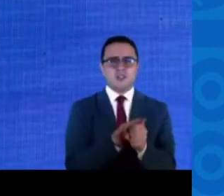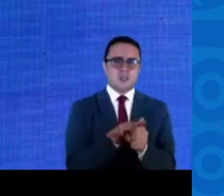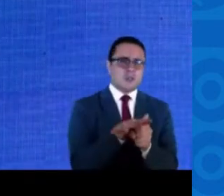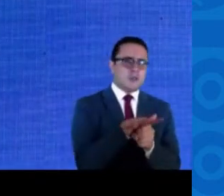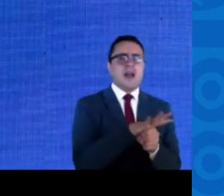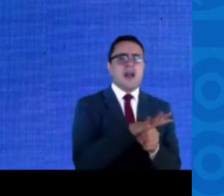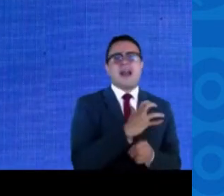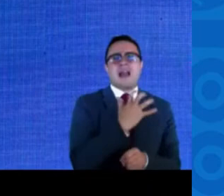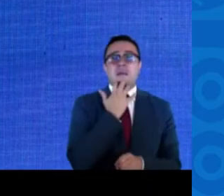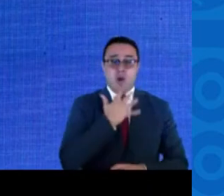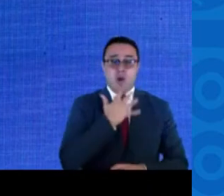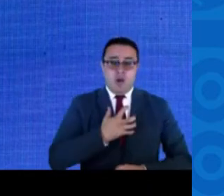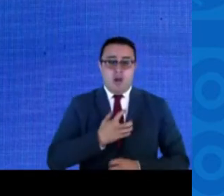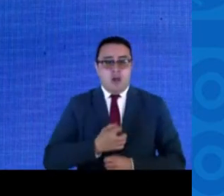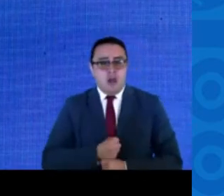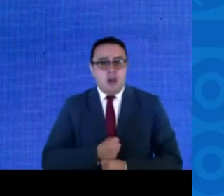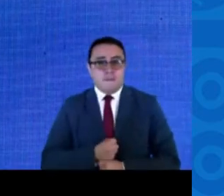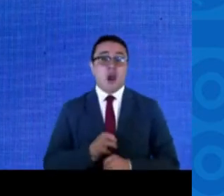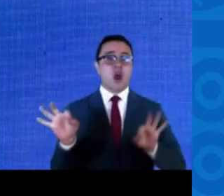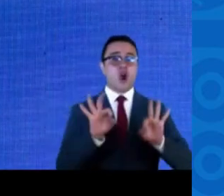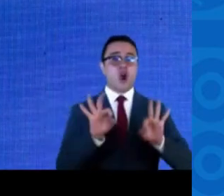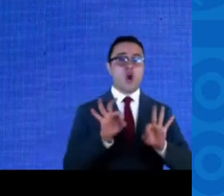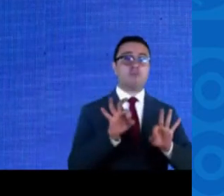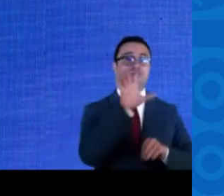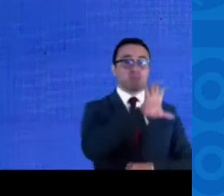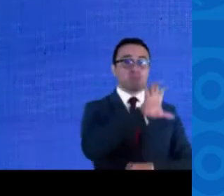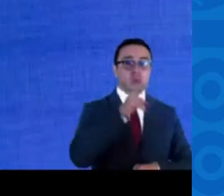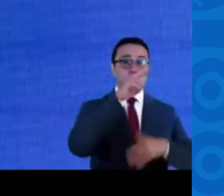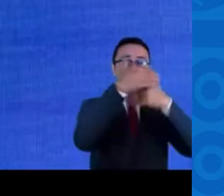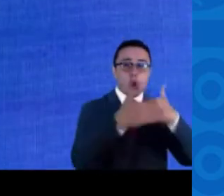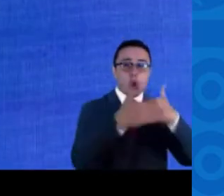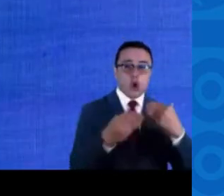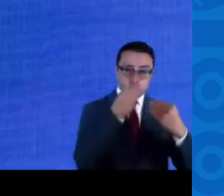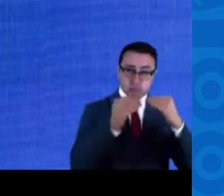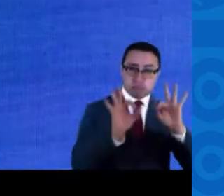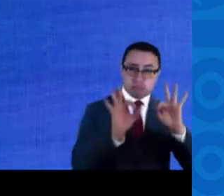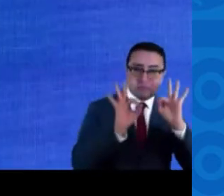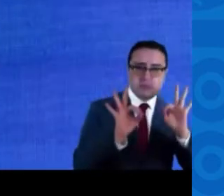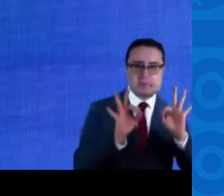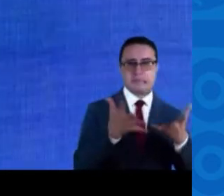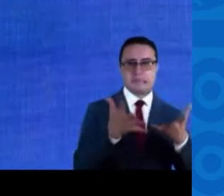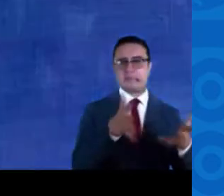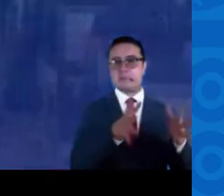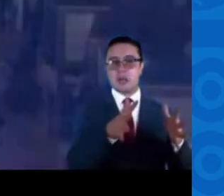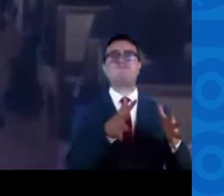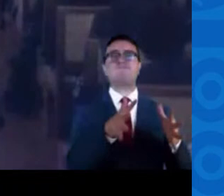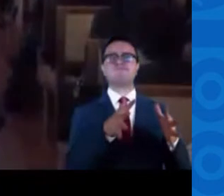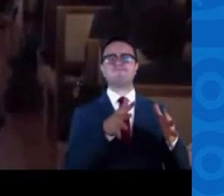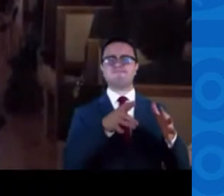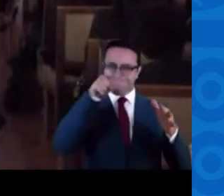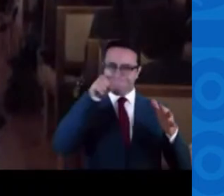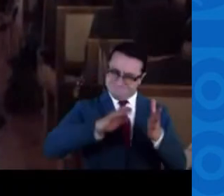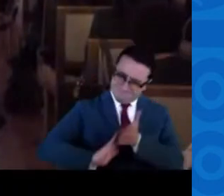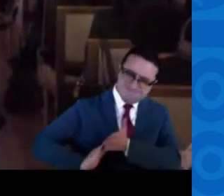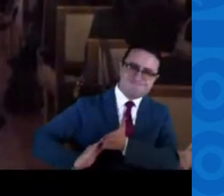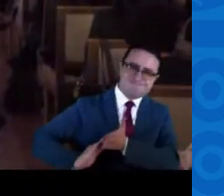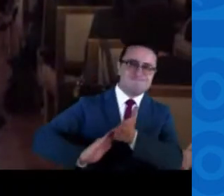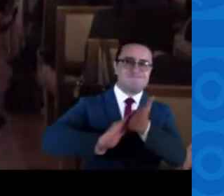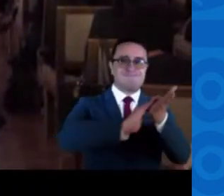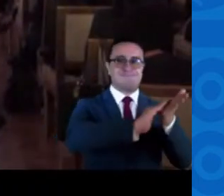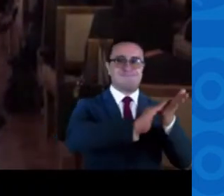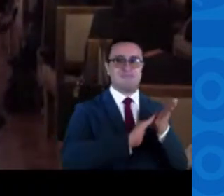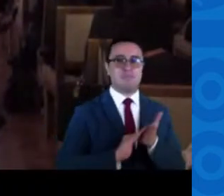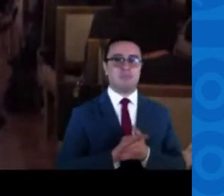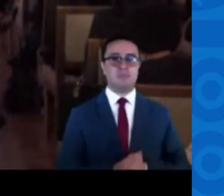to overcome such problems as hunger and malnutrition in our countries. There is something